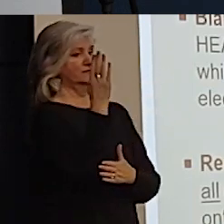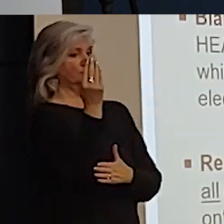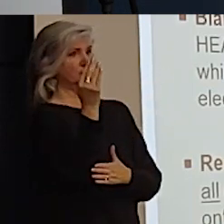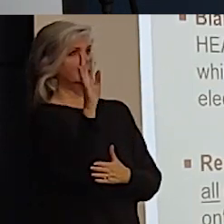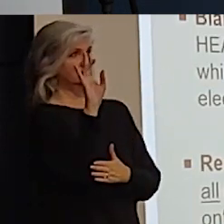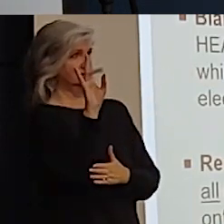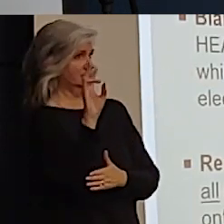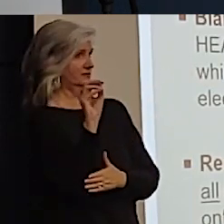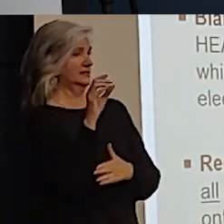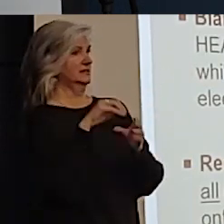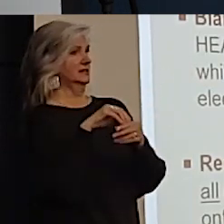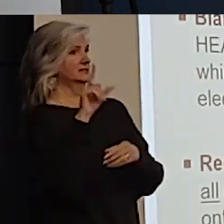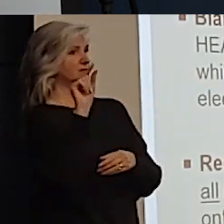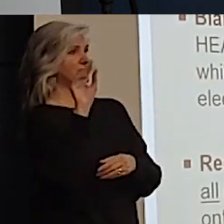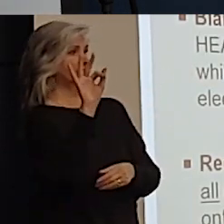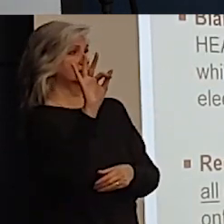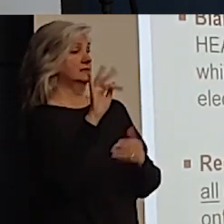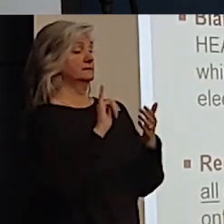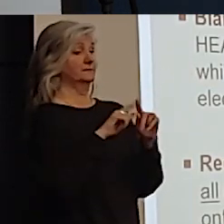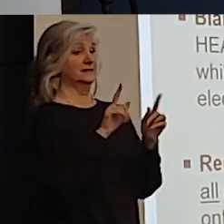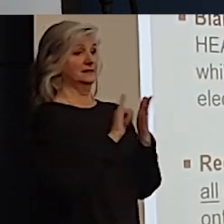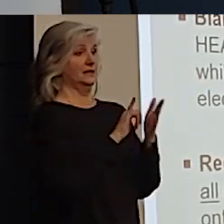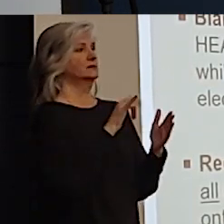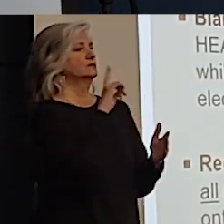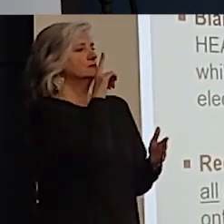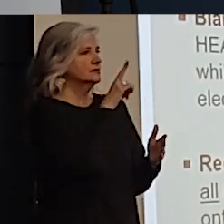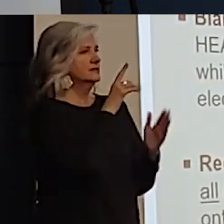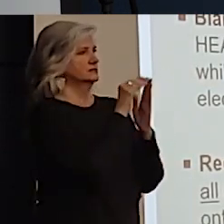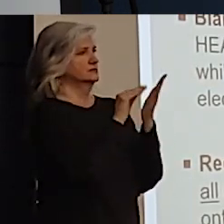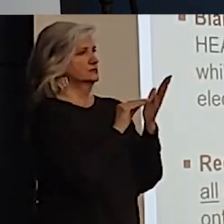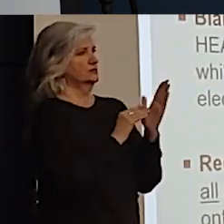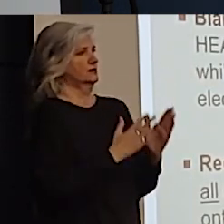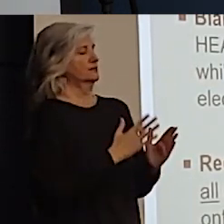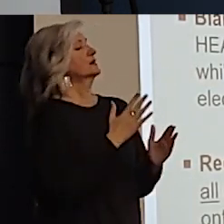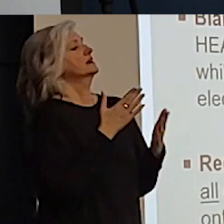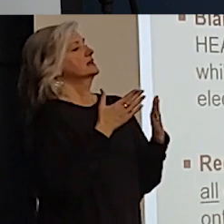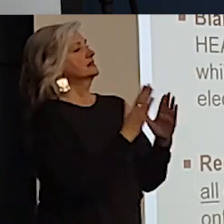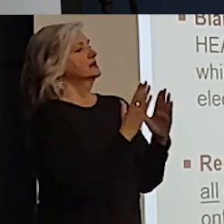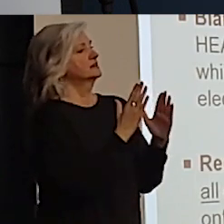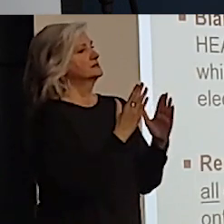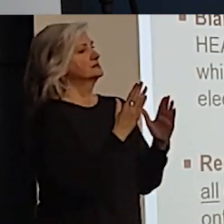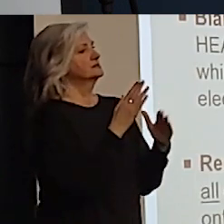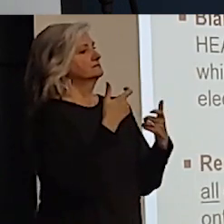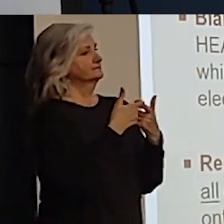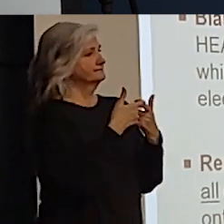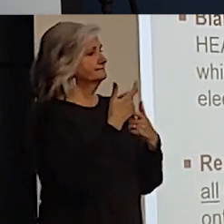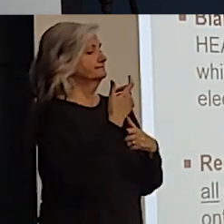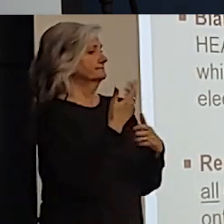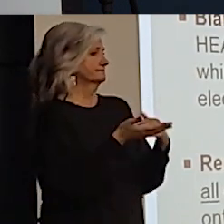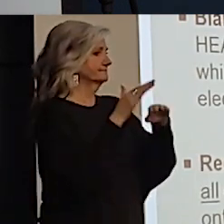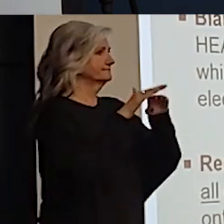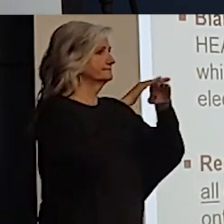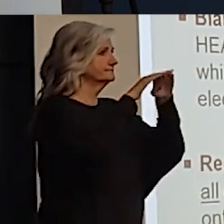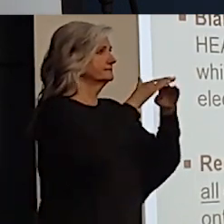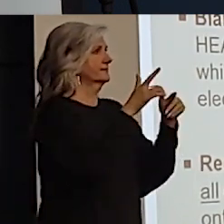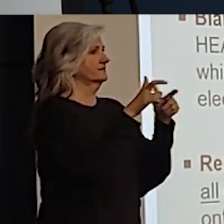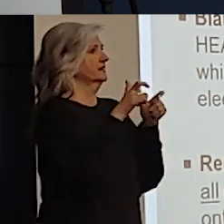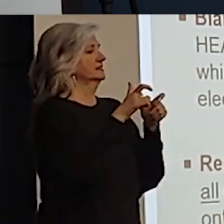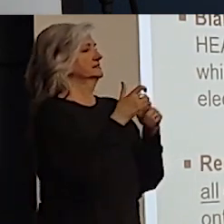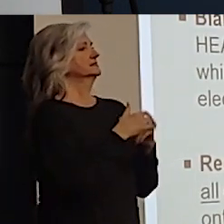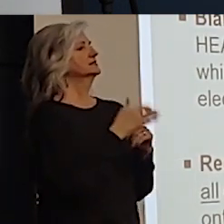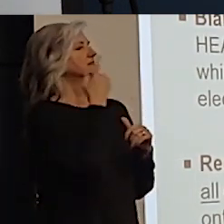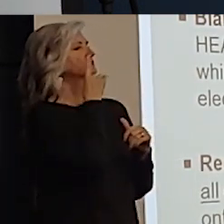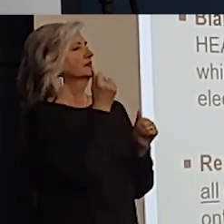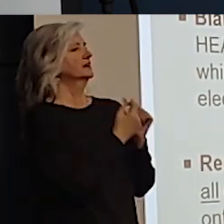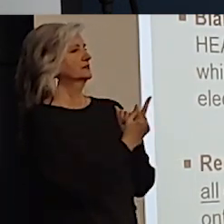in 2019. But this is effectively a tracker that allows the utilities to raise rates very quickly, very rapidly.